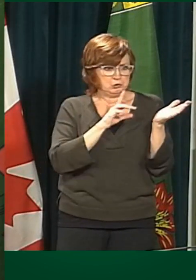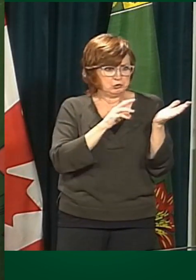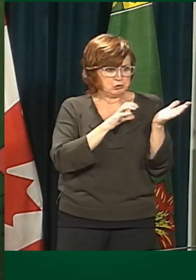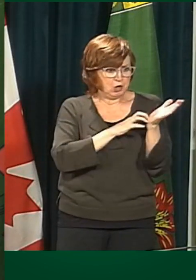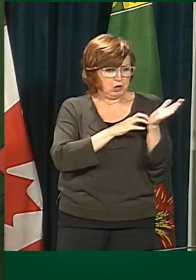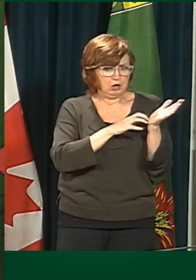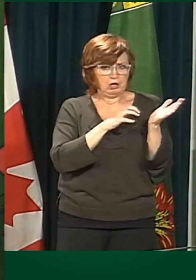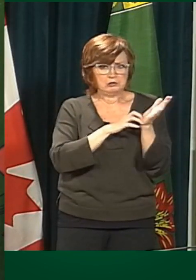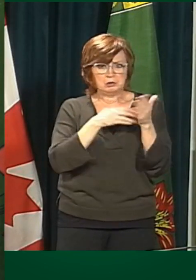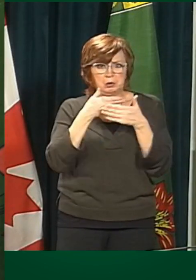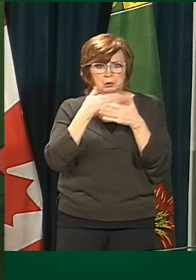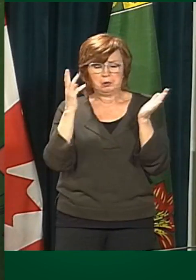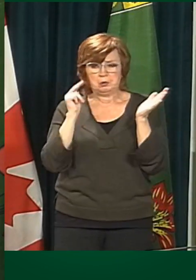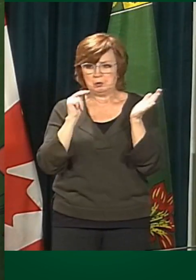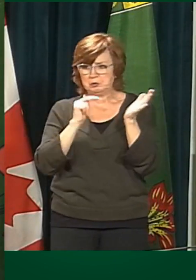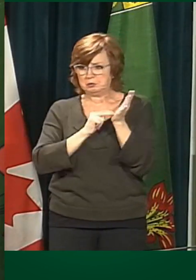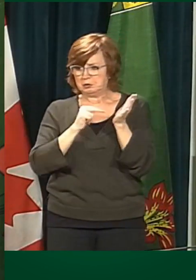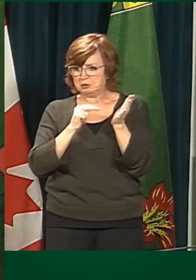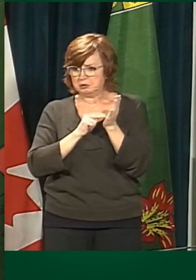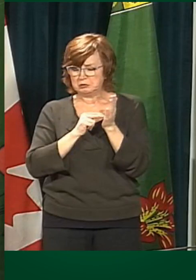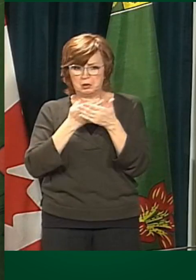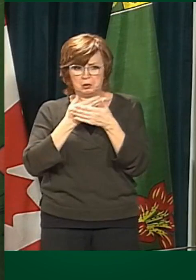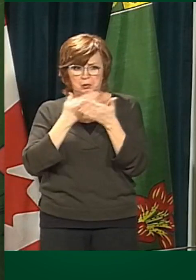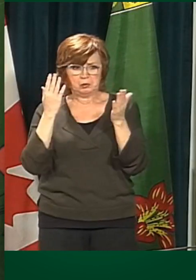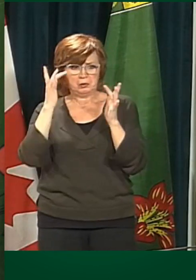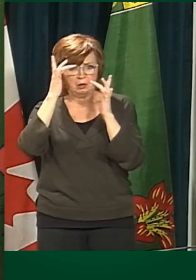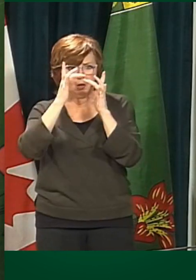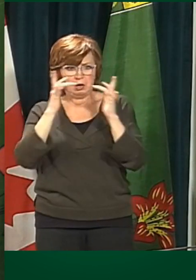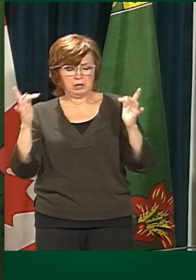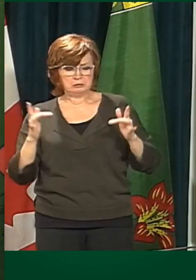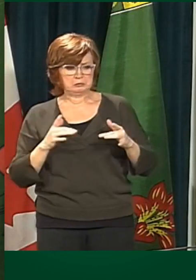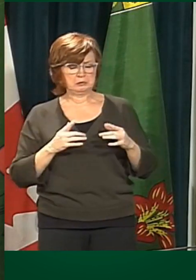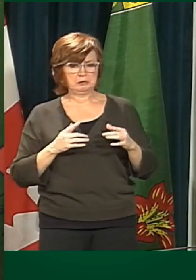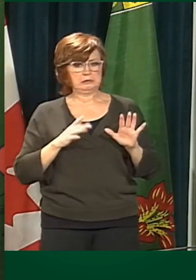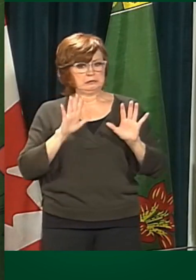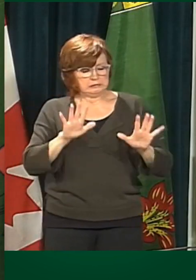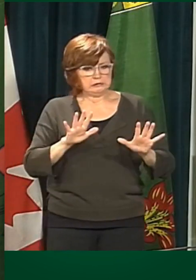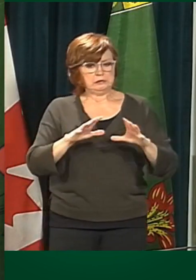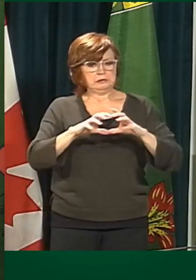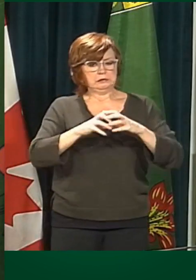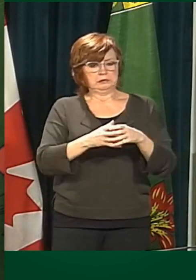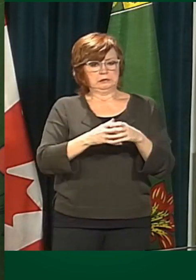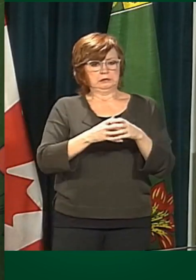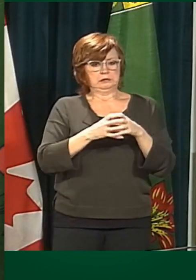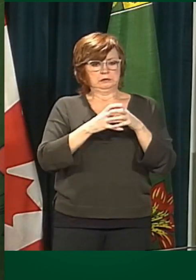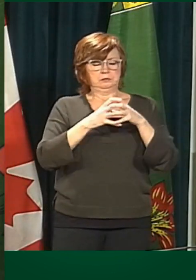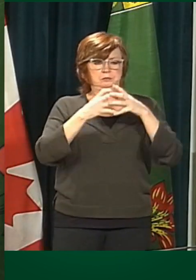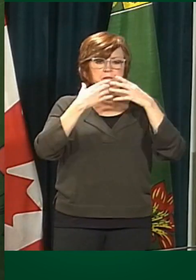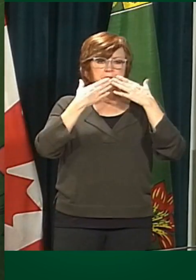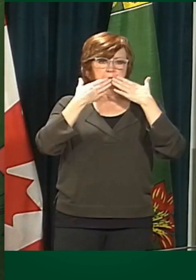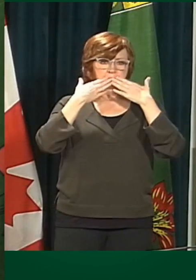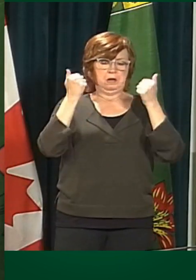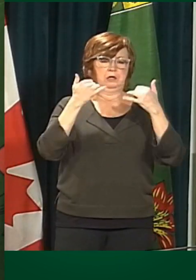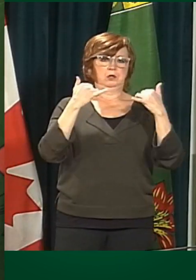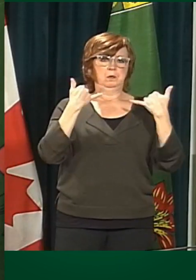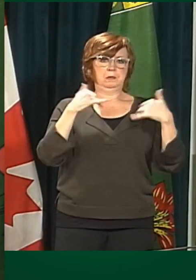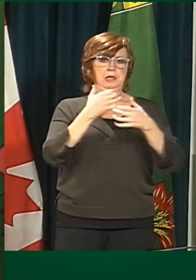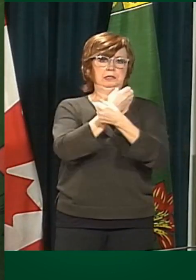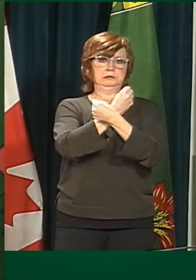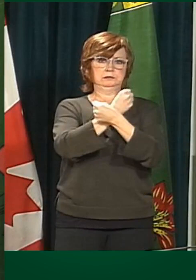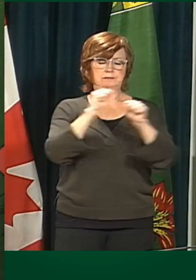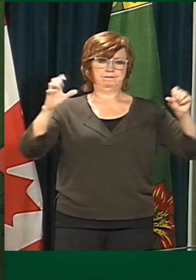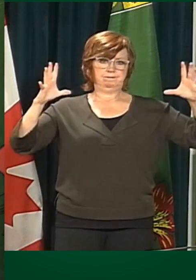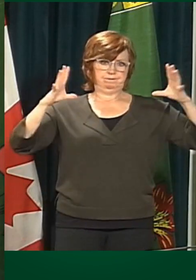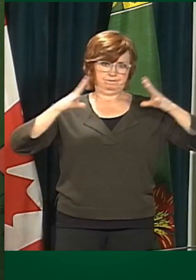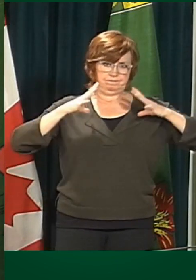has really worked very closely with northern communities to ensure that testing is available as much as possible in the north, and our